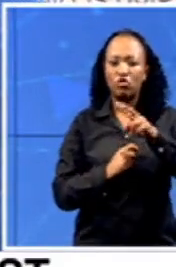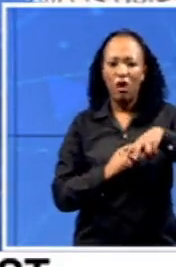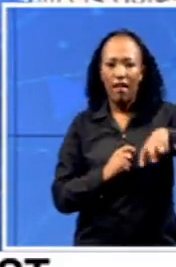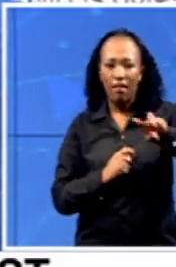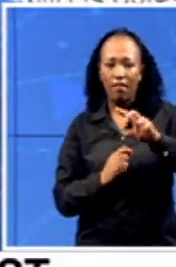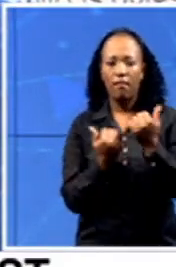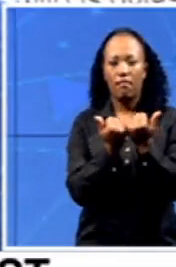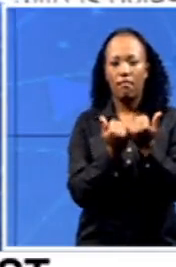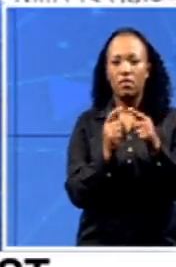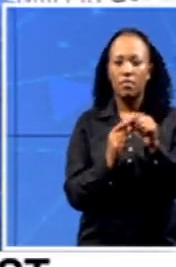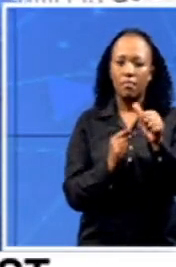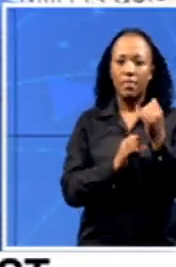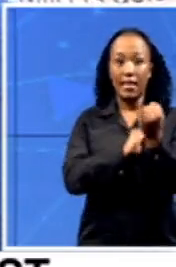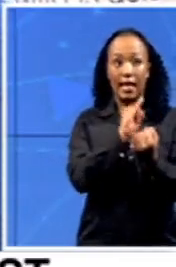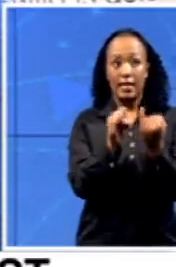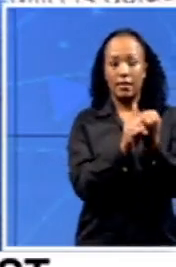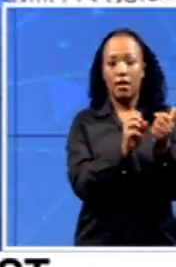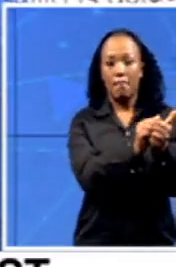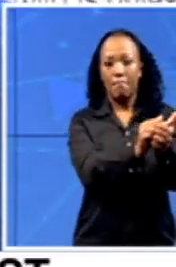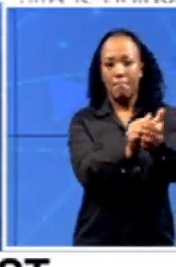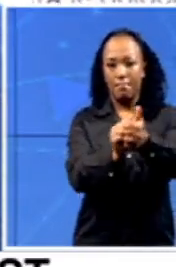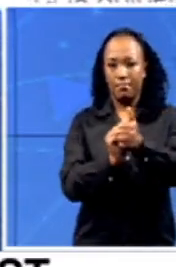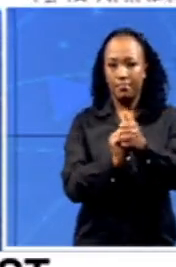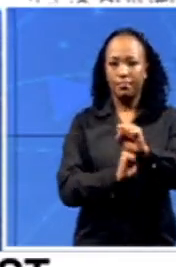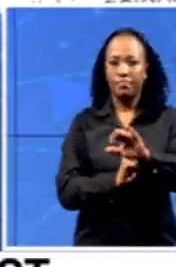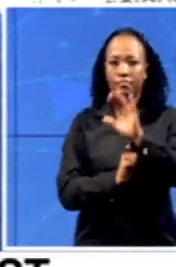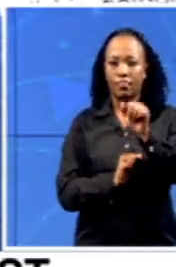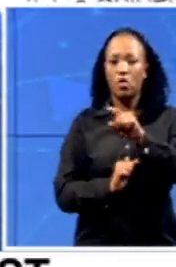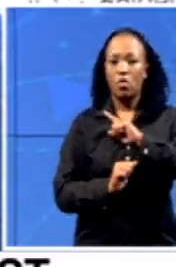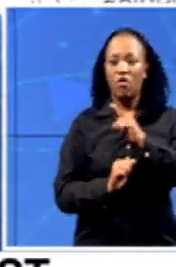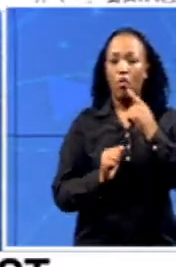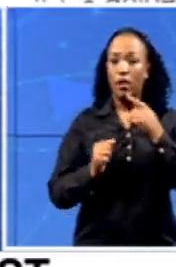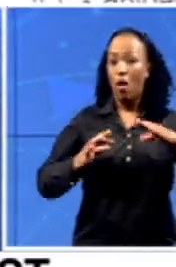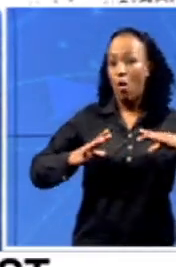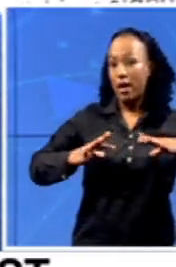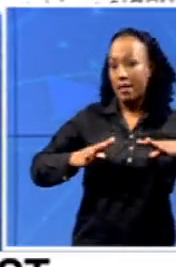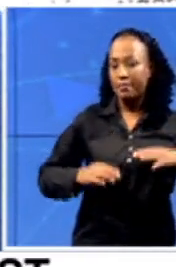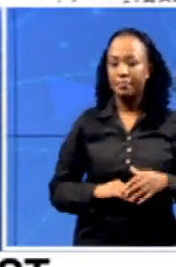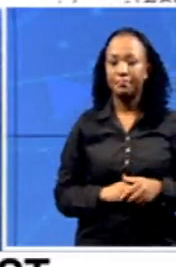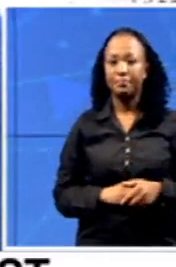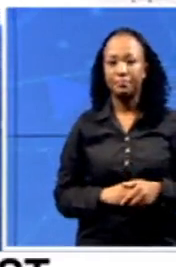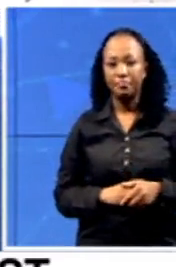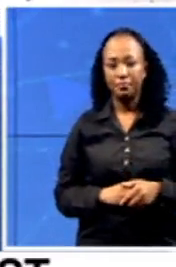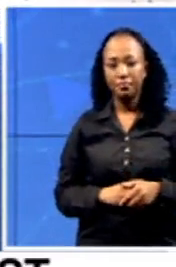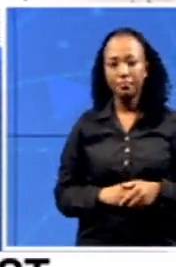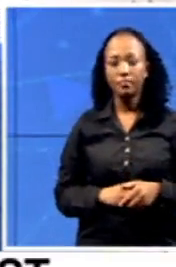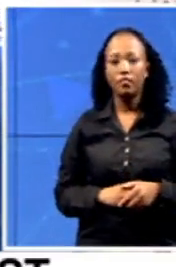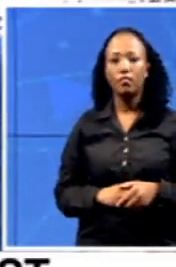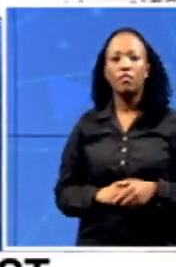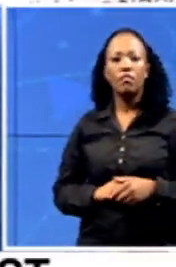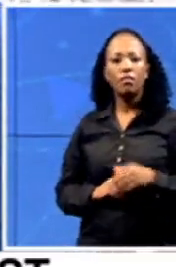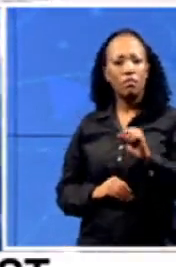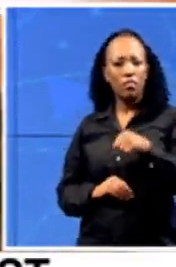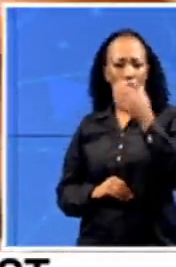agents as well as to international travel partners wanting to sell South Africa as a destination for a holiday. We know that the